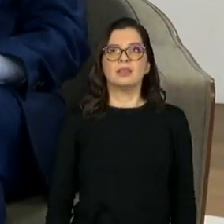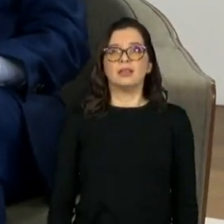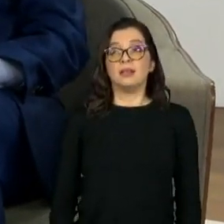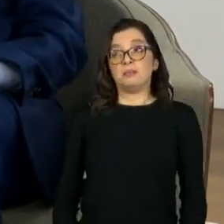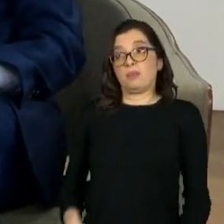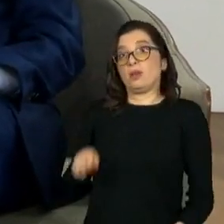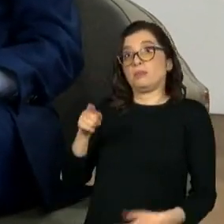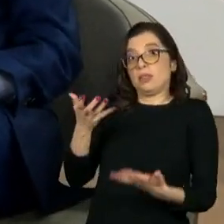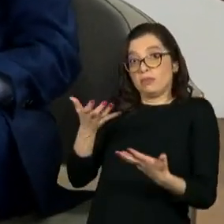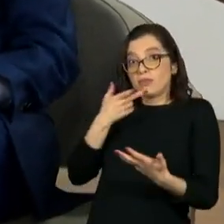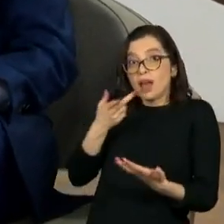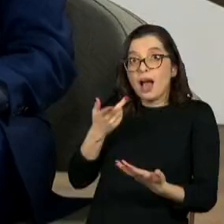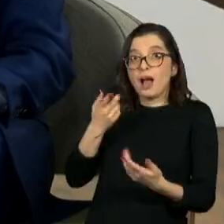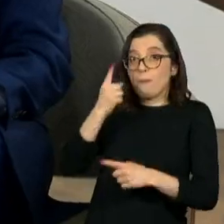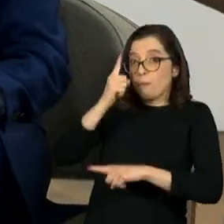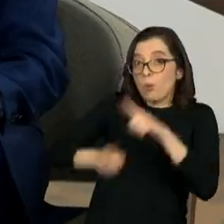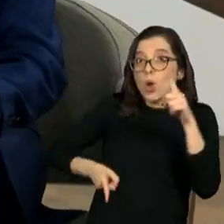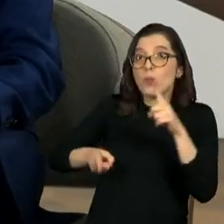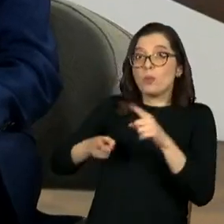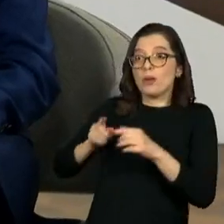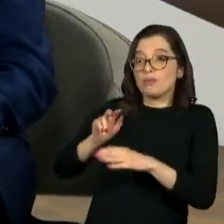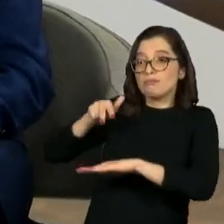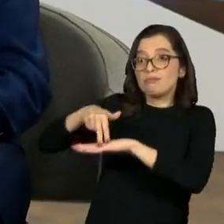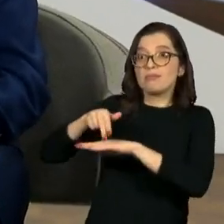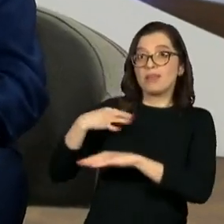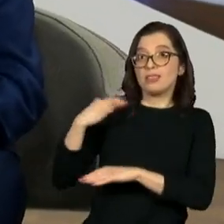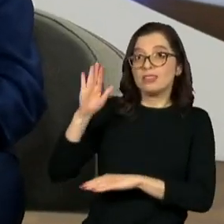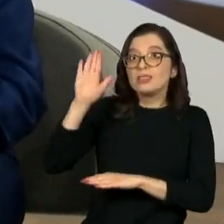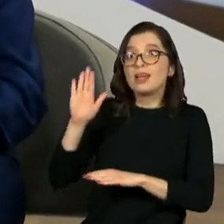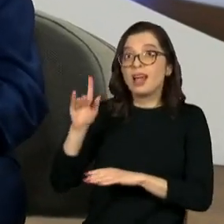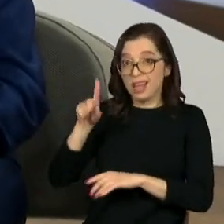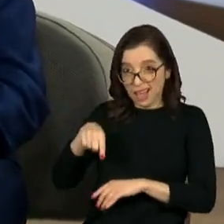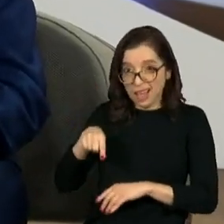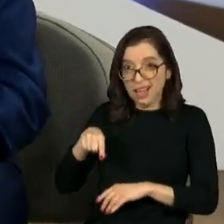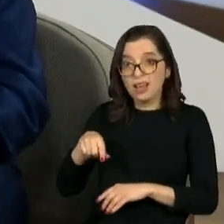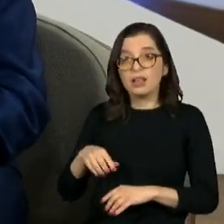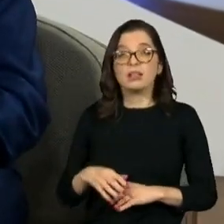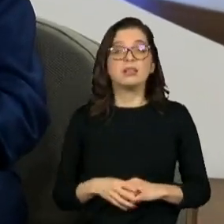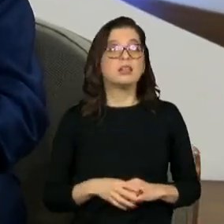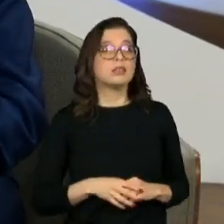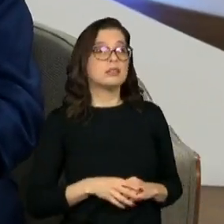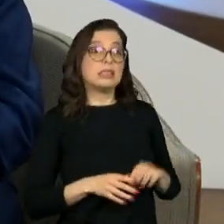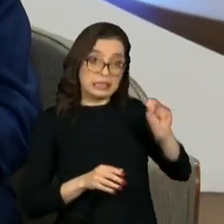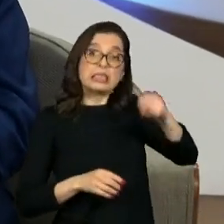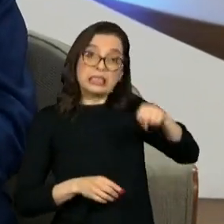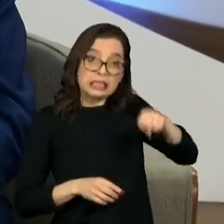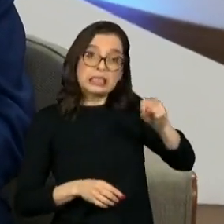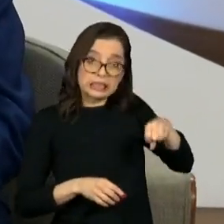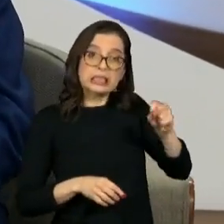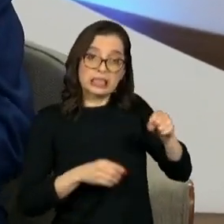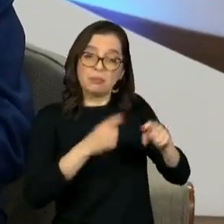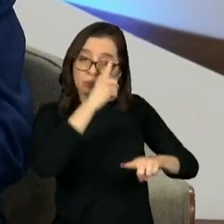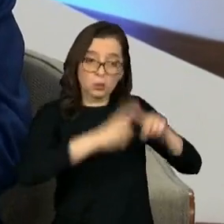You mean prevented from running again? Proibidos de concorrer novamente, sim.